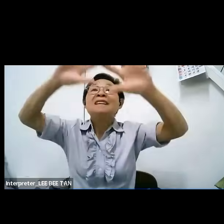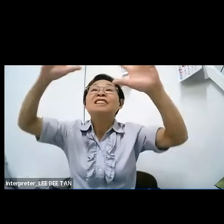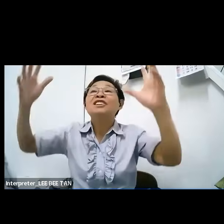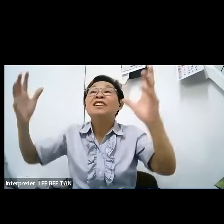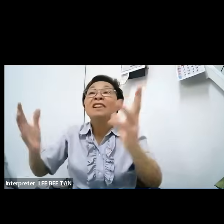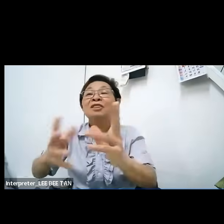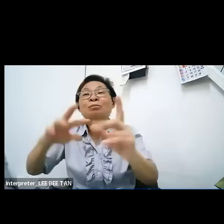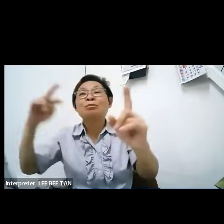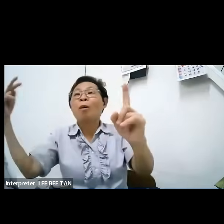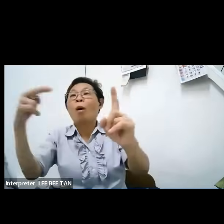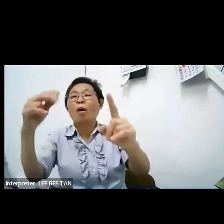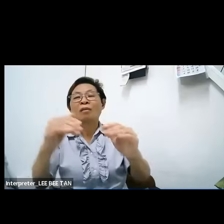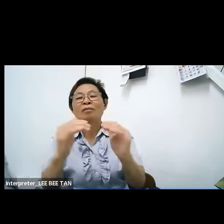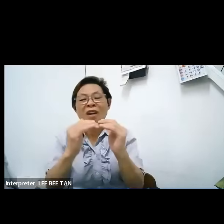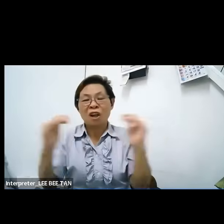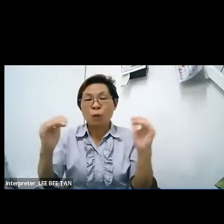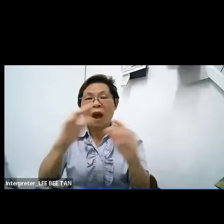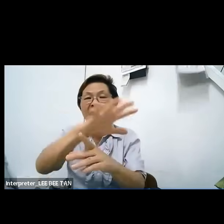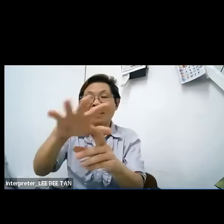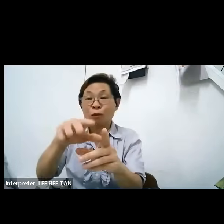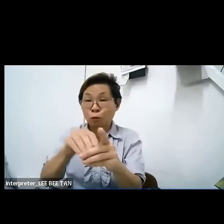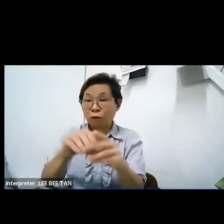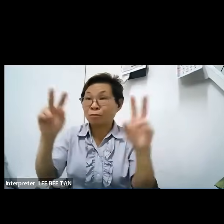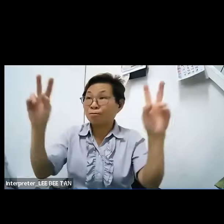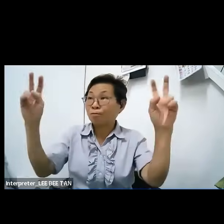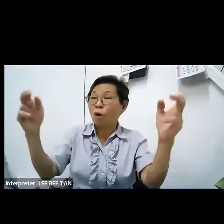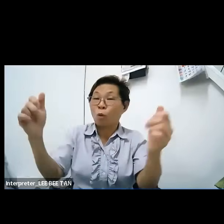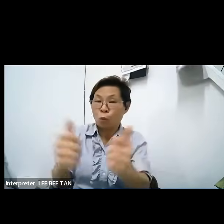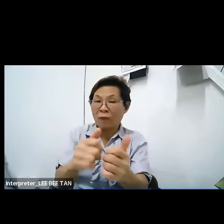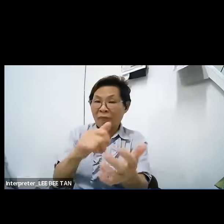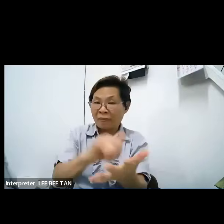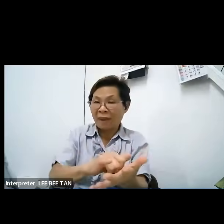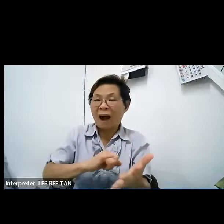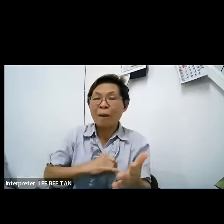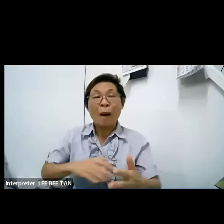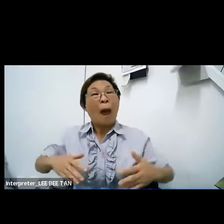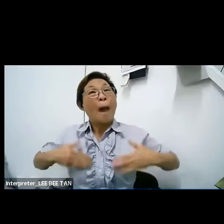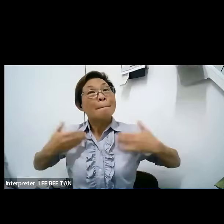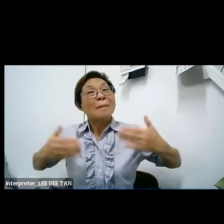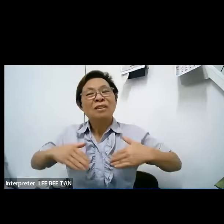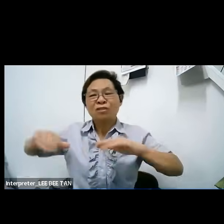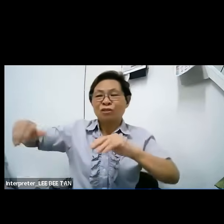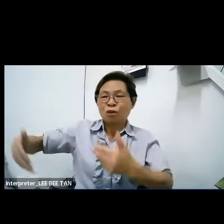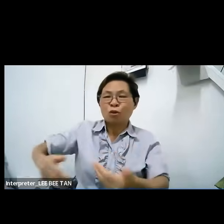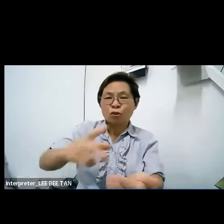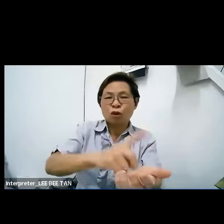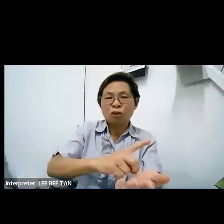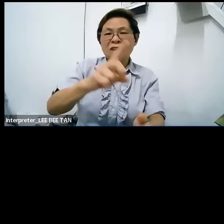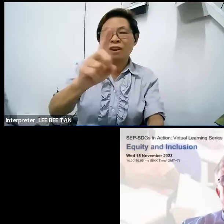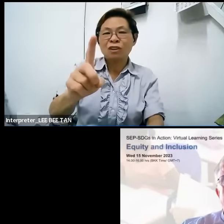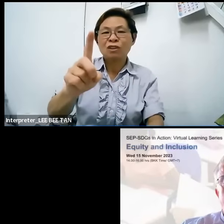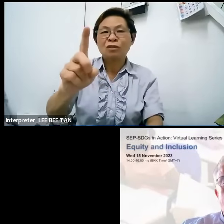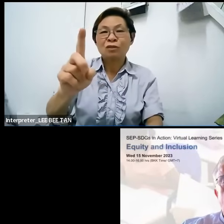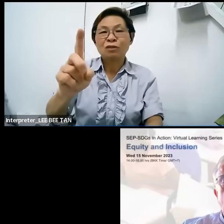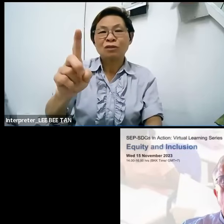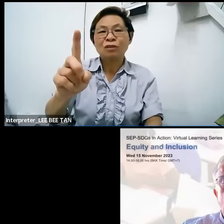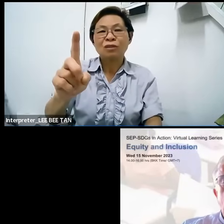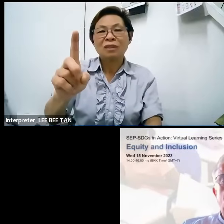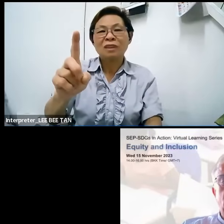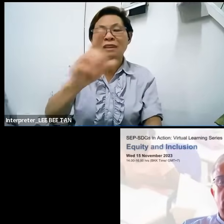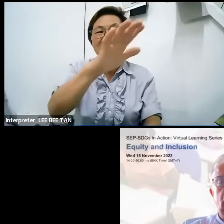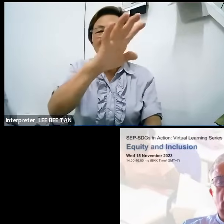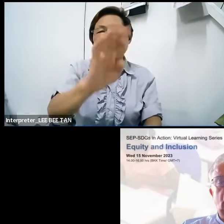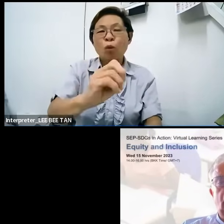on equity and inclusion. With that, I am delighted to introduce Dr. Dhruv Patel, the CEO